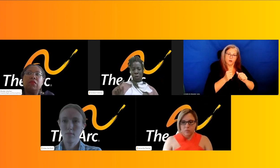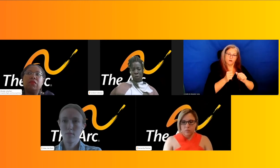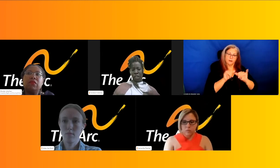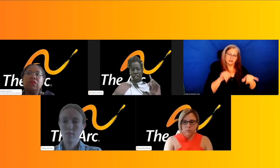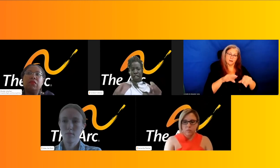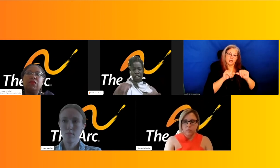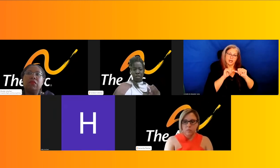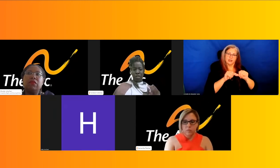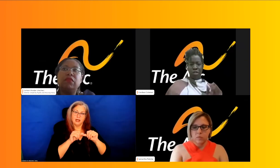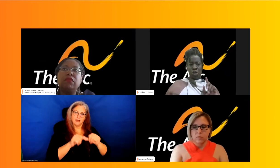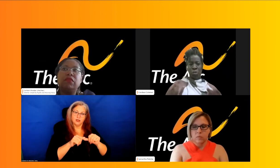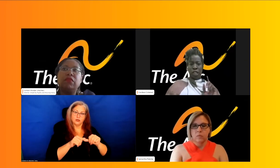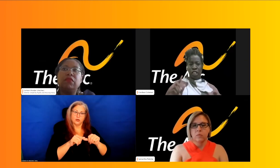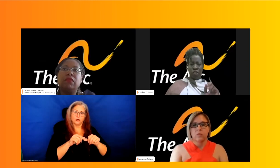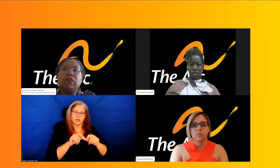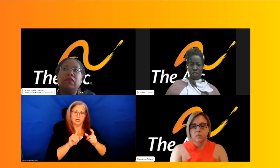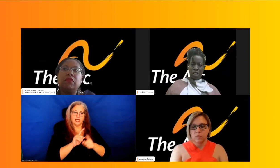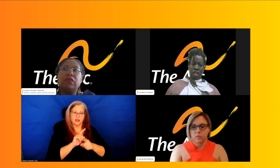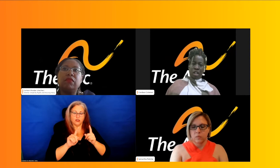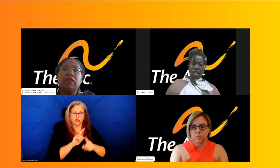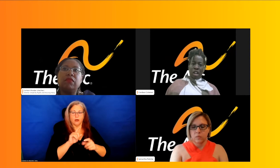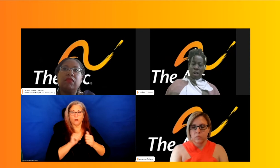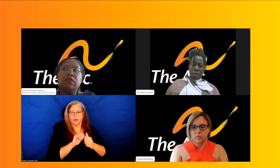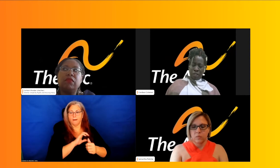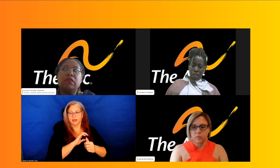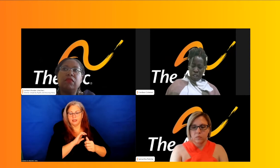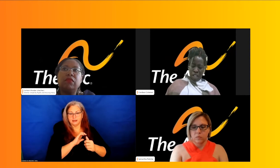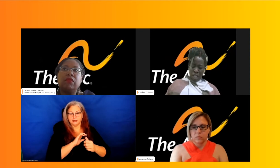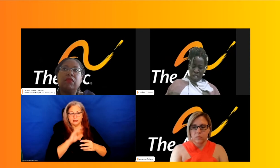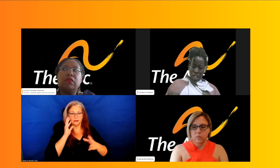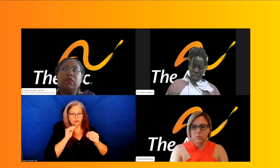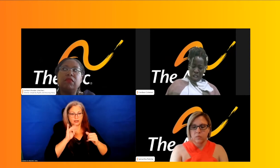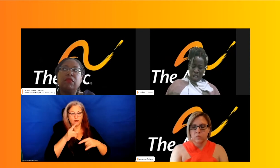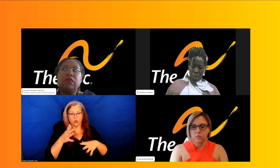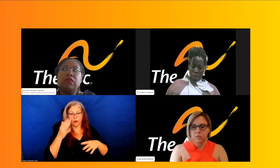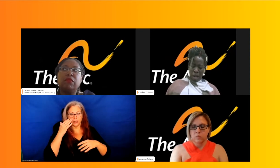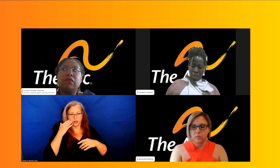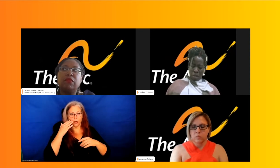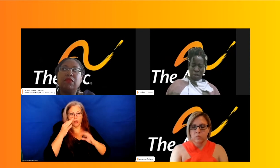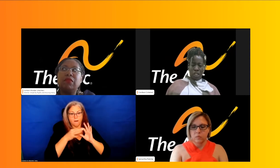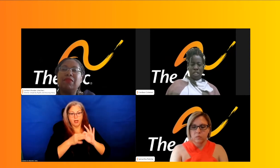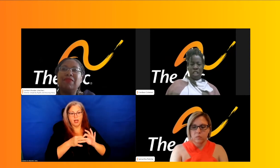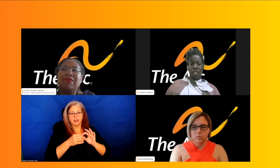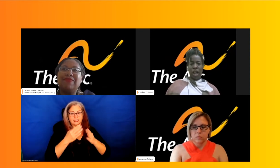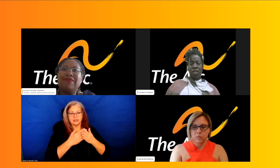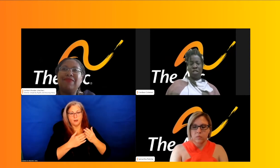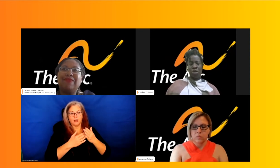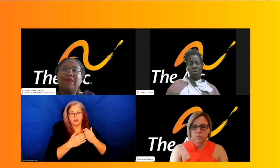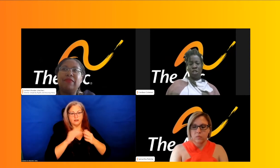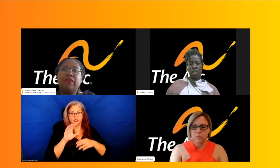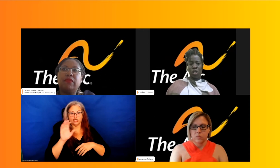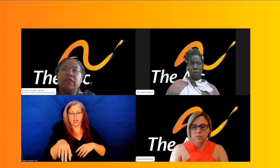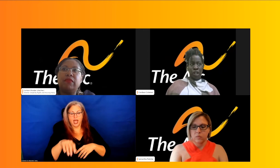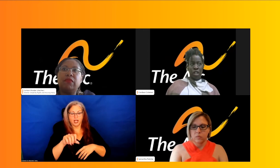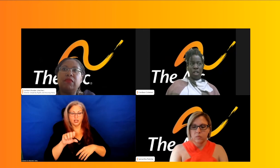having encounters with police officers. And if you know anything about some of the Chicago social